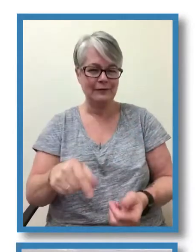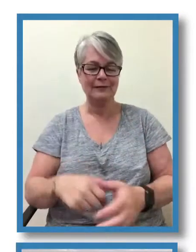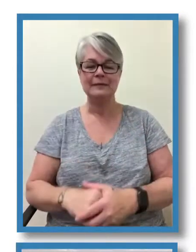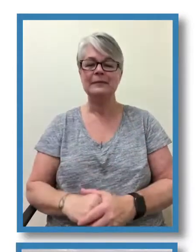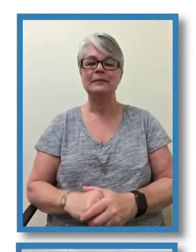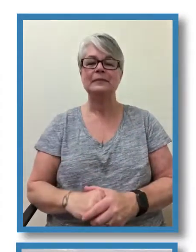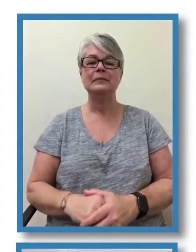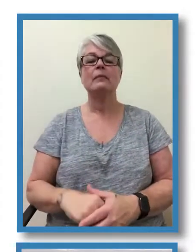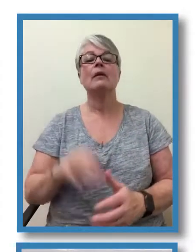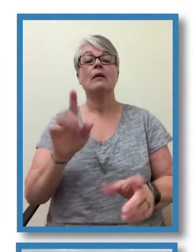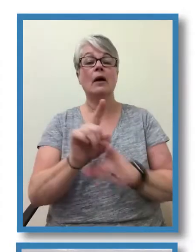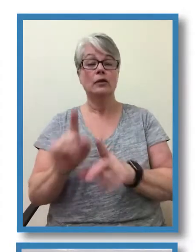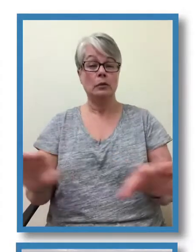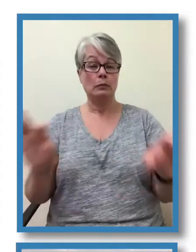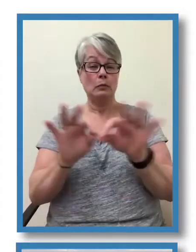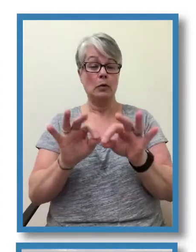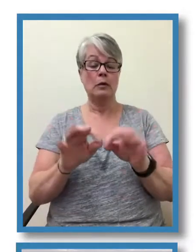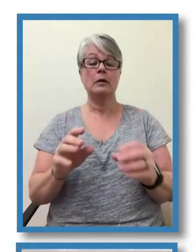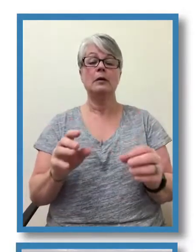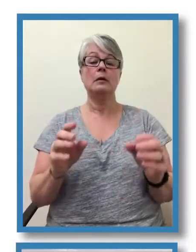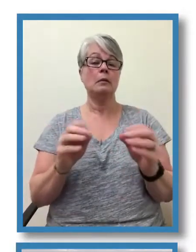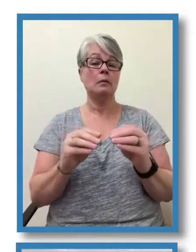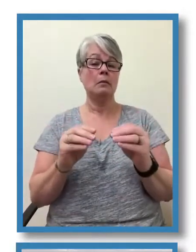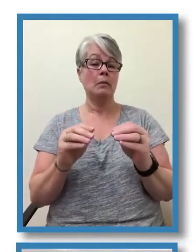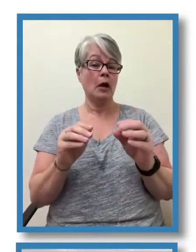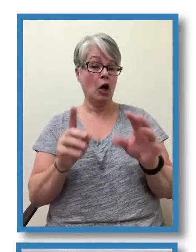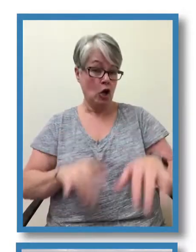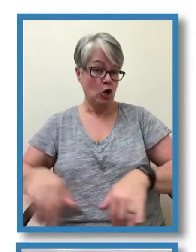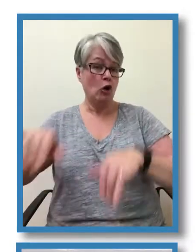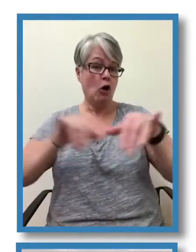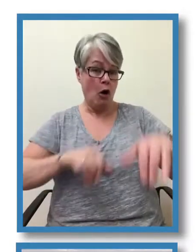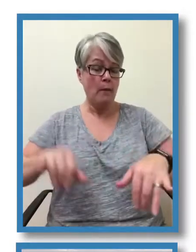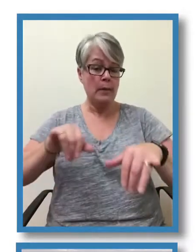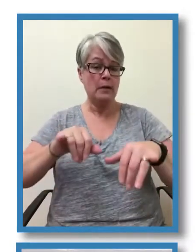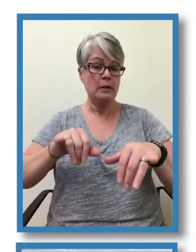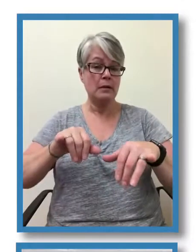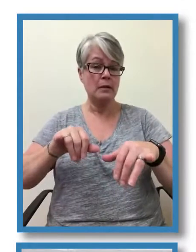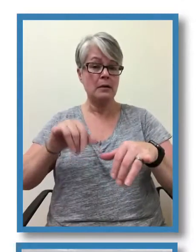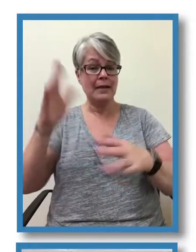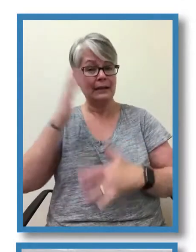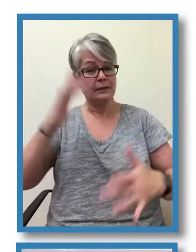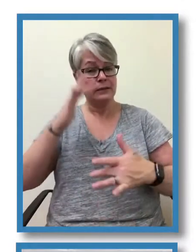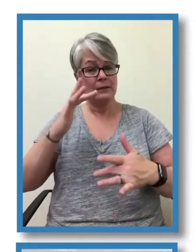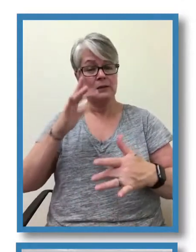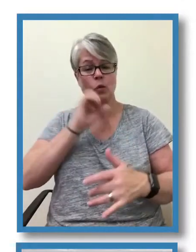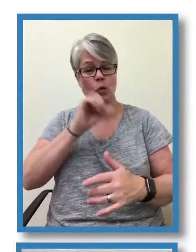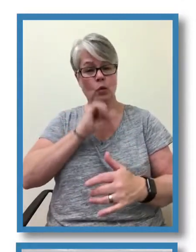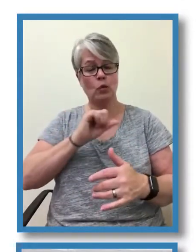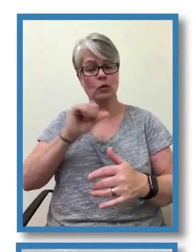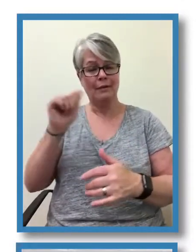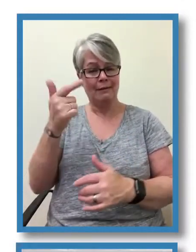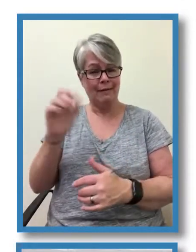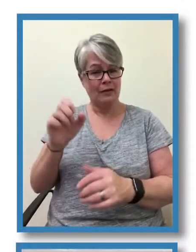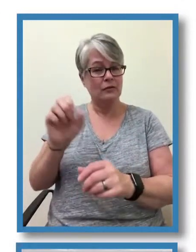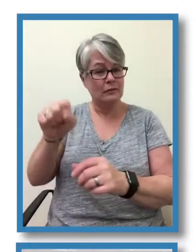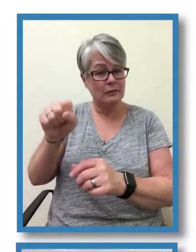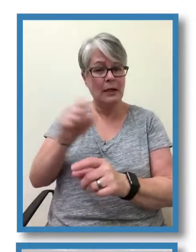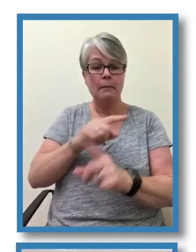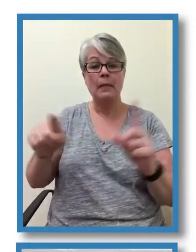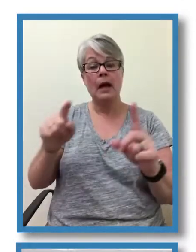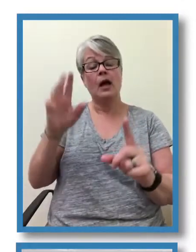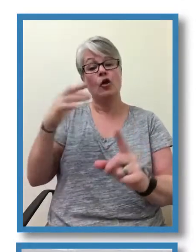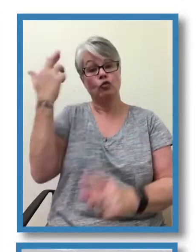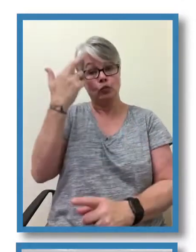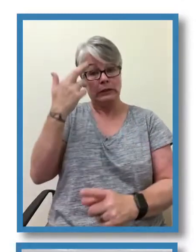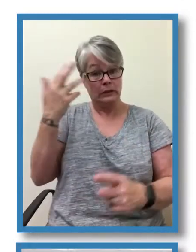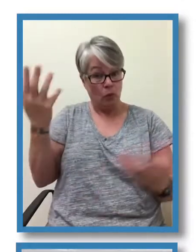There is an estimate of the economic burden, and this came from the Alzheimer's Society of Canada